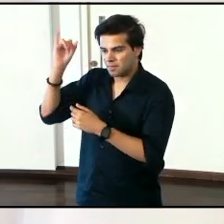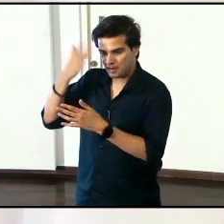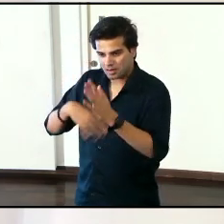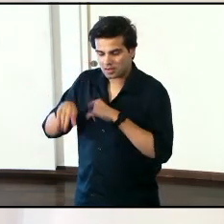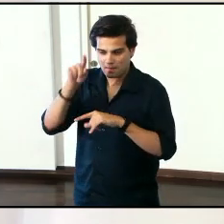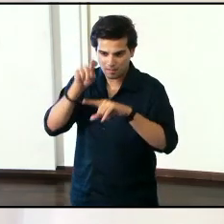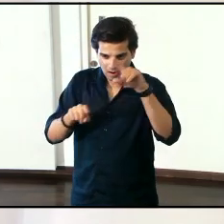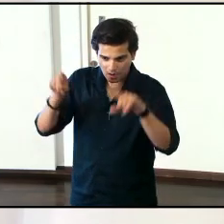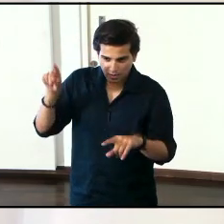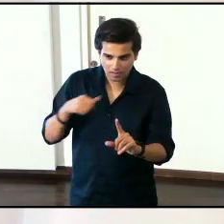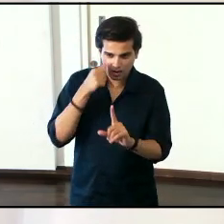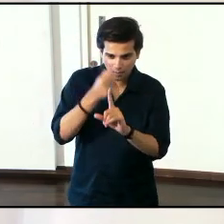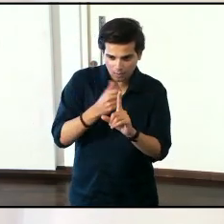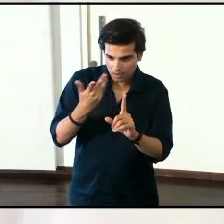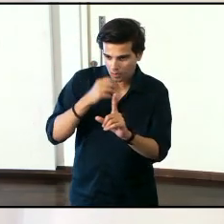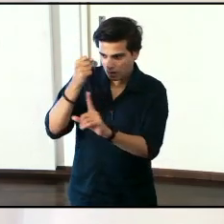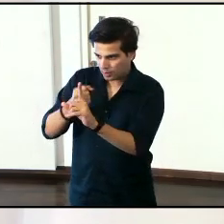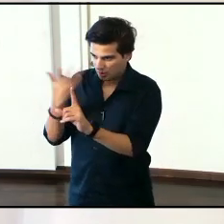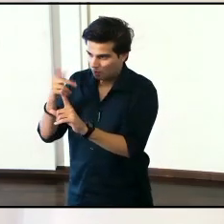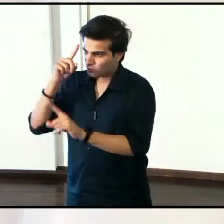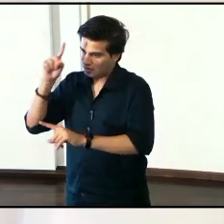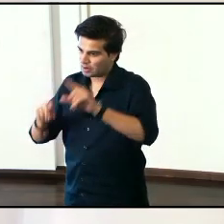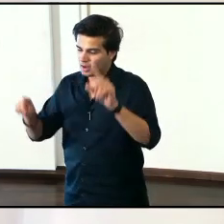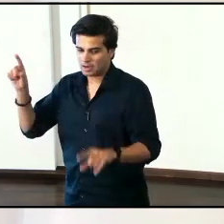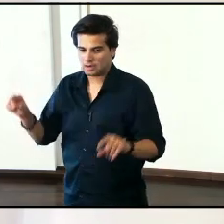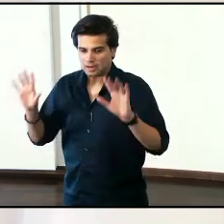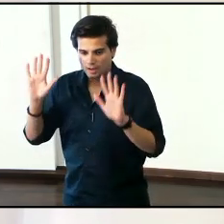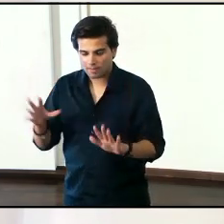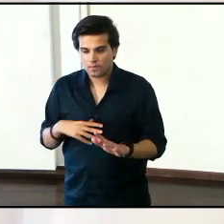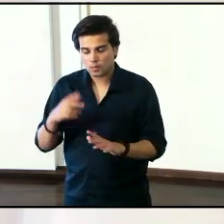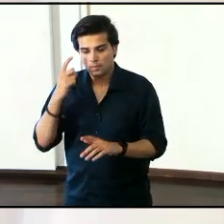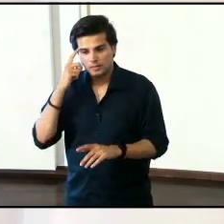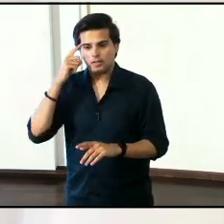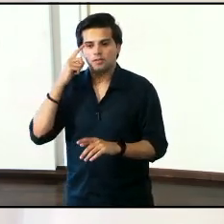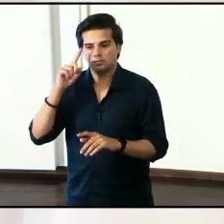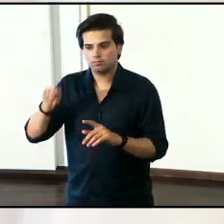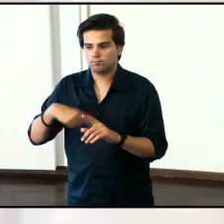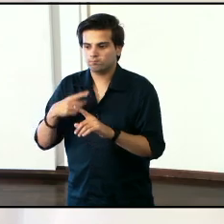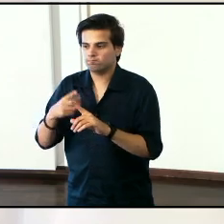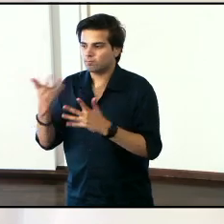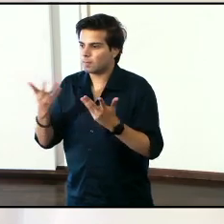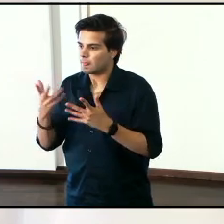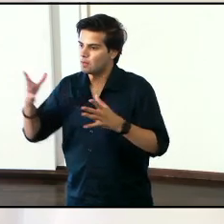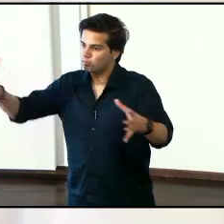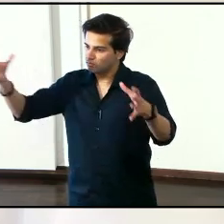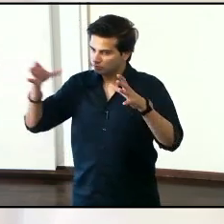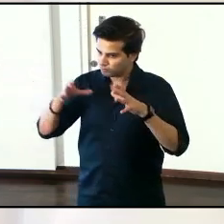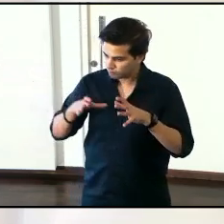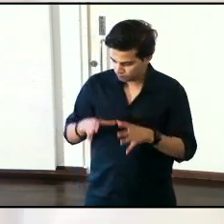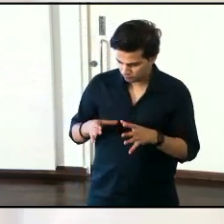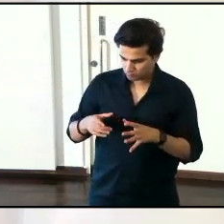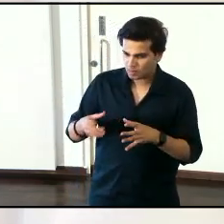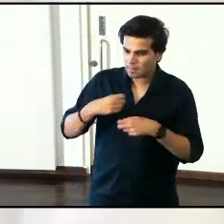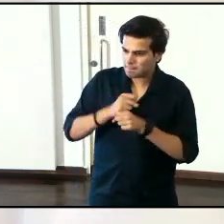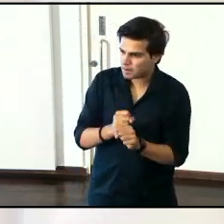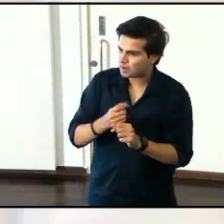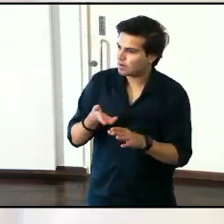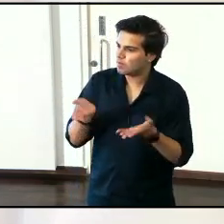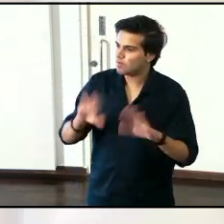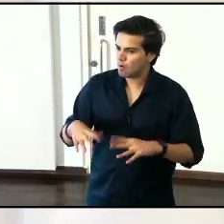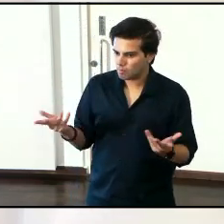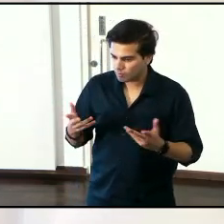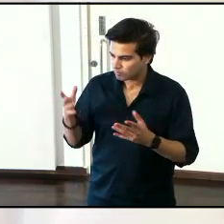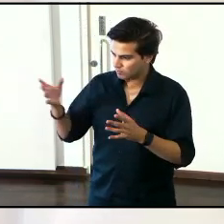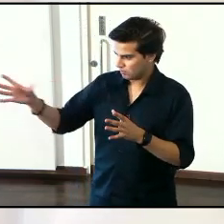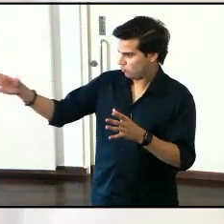Right? And I think that is something that we do need to think about. How did collectivities get formed? How were these groups